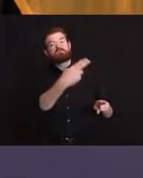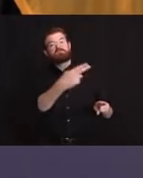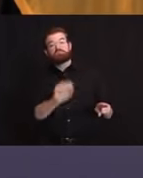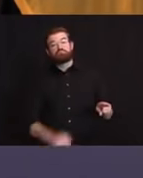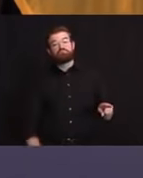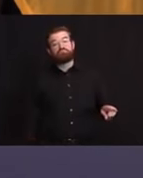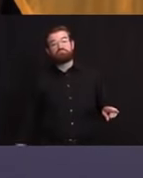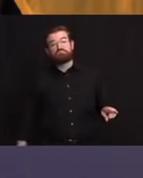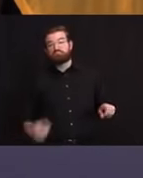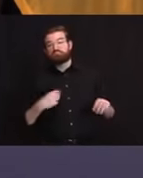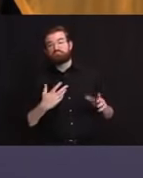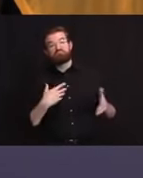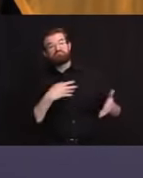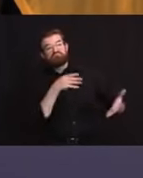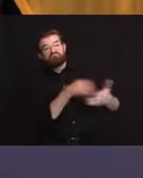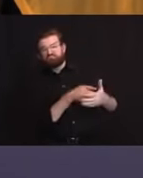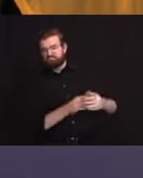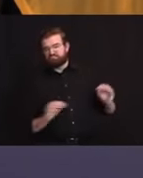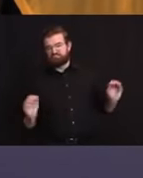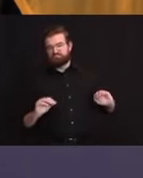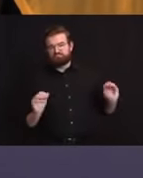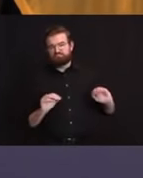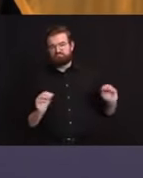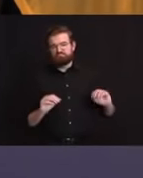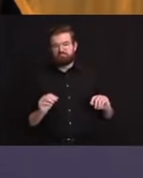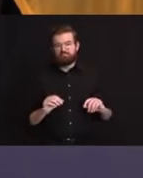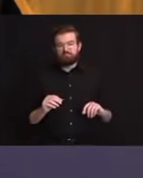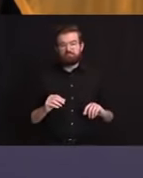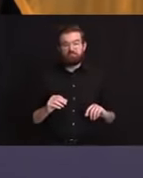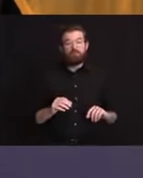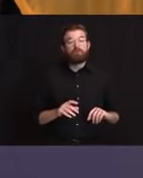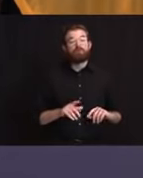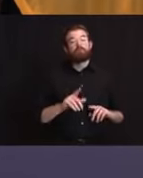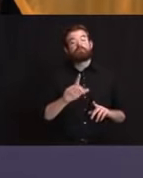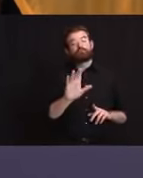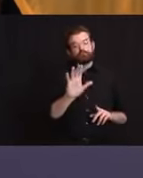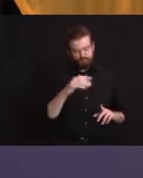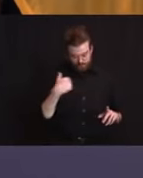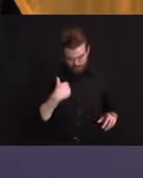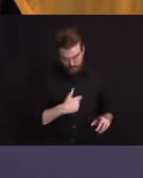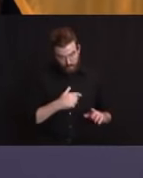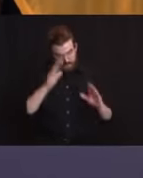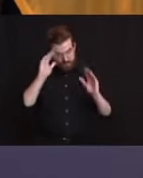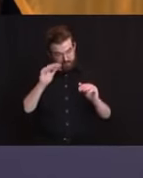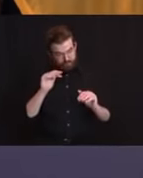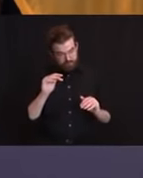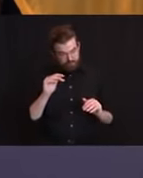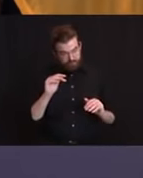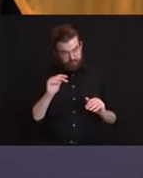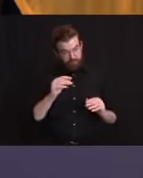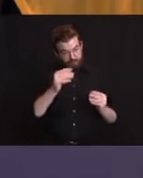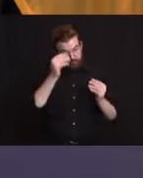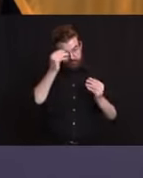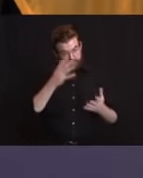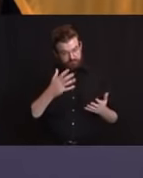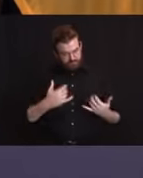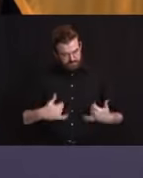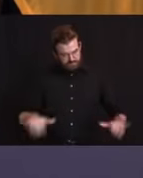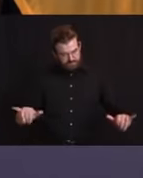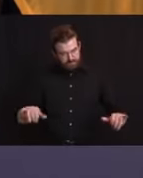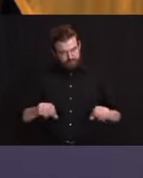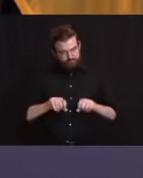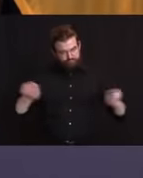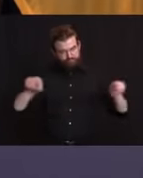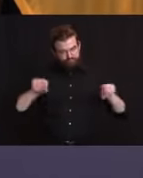Secretary Azar, et cetera. But I hoped that we'd continue to send the data to the CDC and to the HHS crowd. I don't see